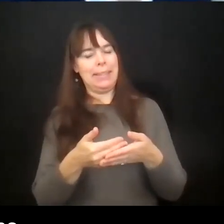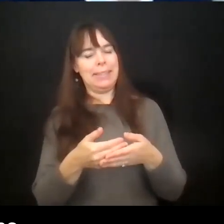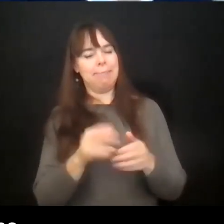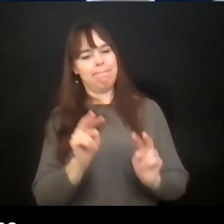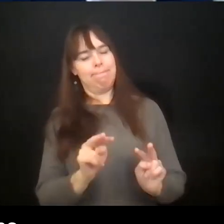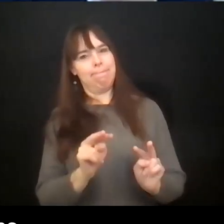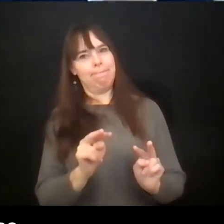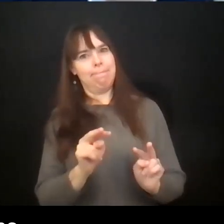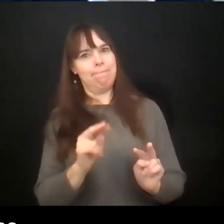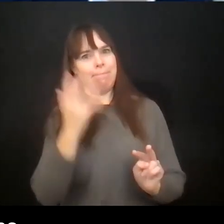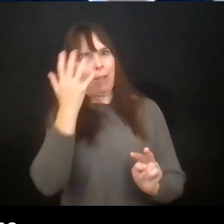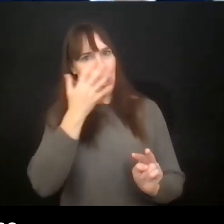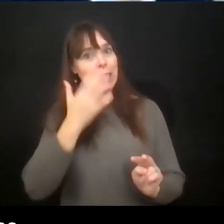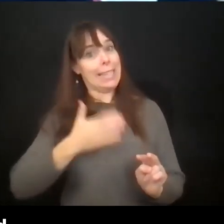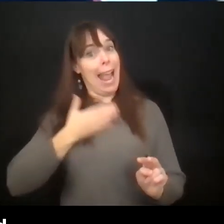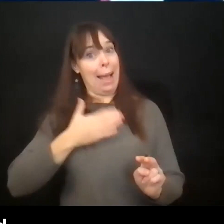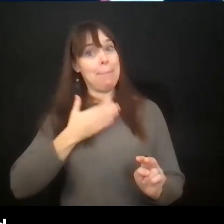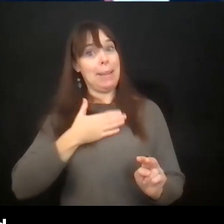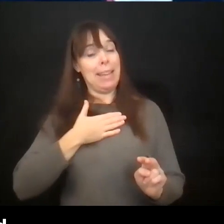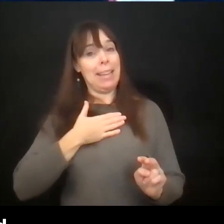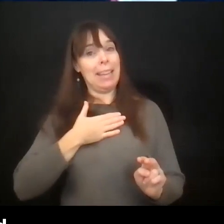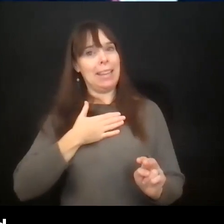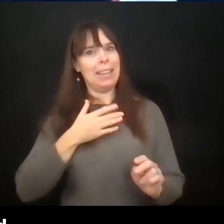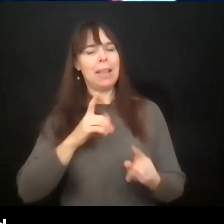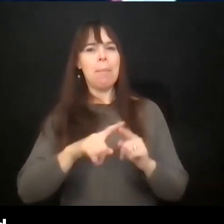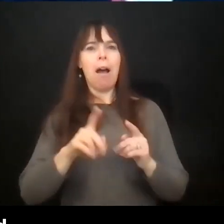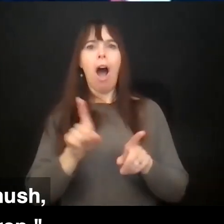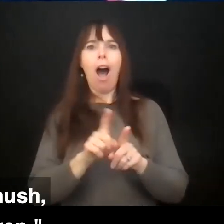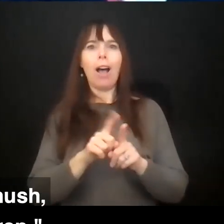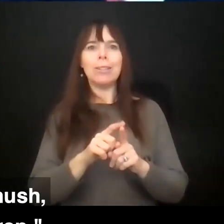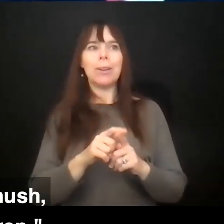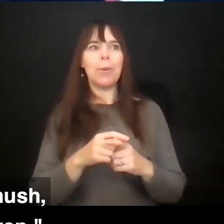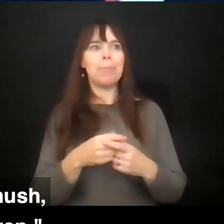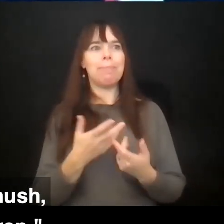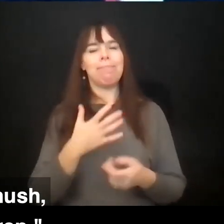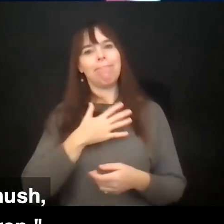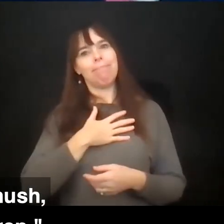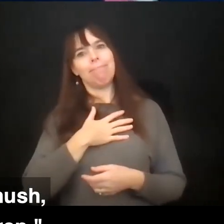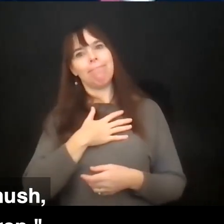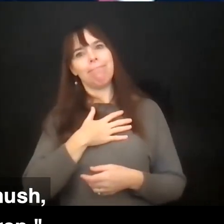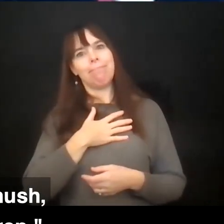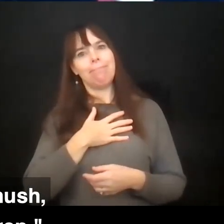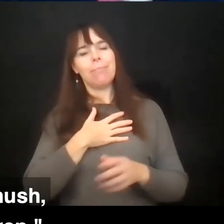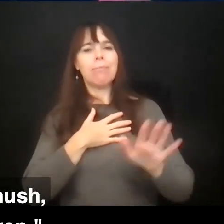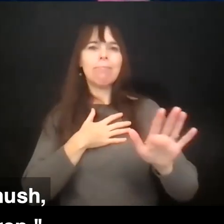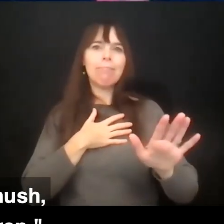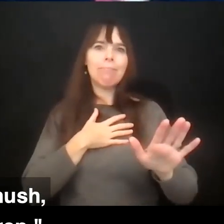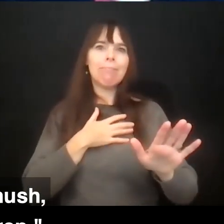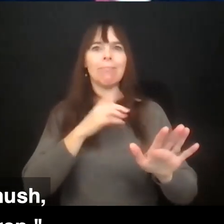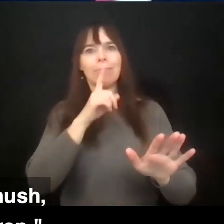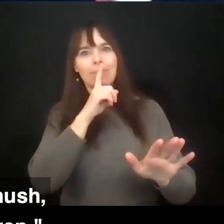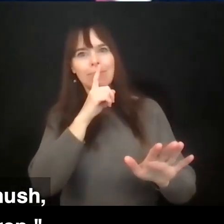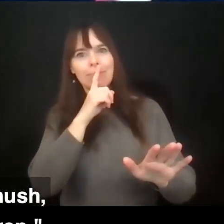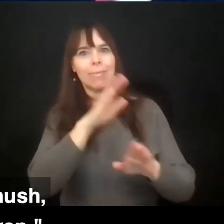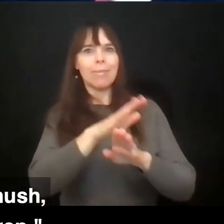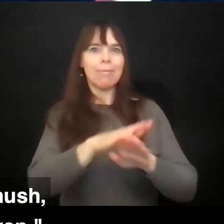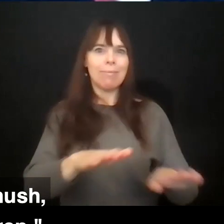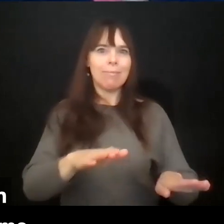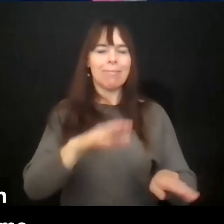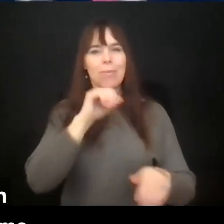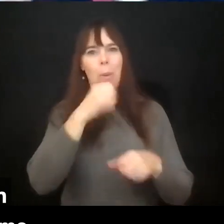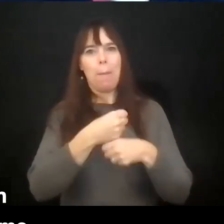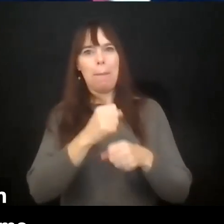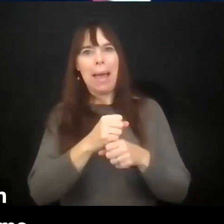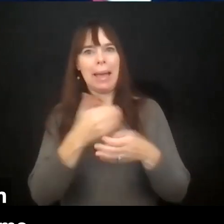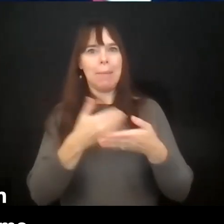This is a happy scene, and she's sort of holding up her hand. Maybe she's saying, hush, don't disturb the children.